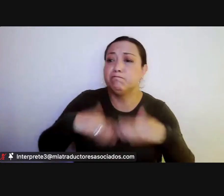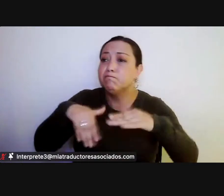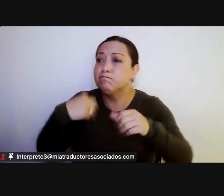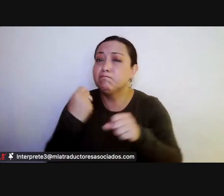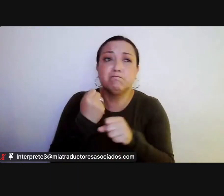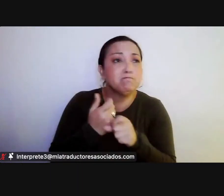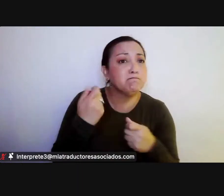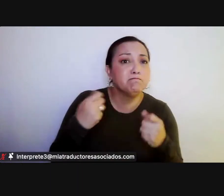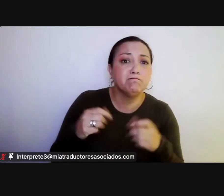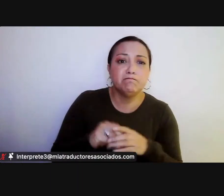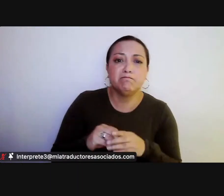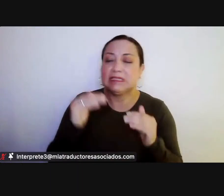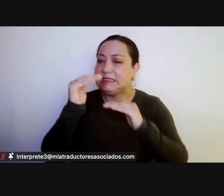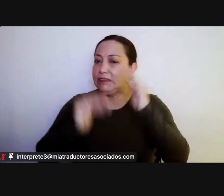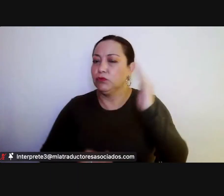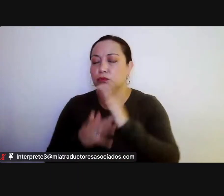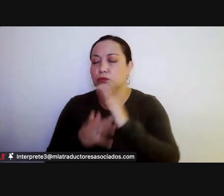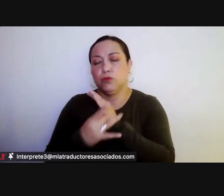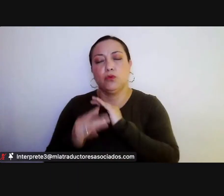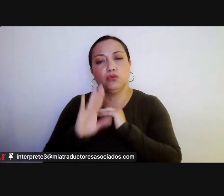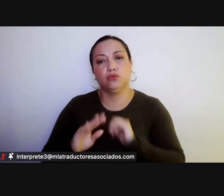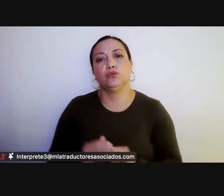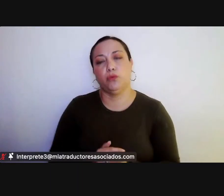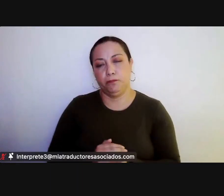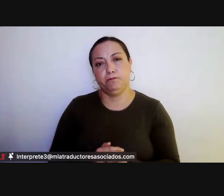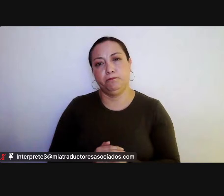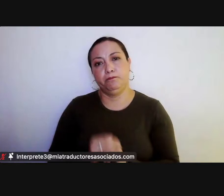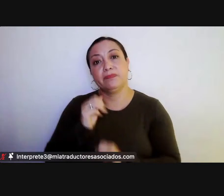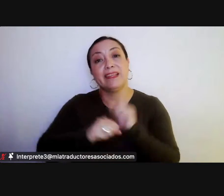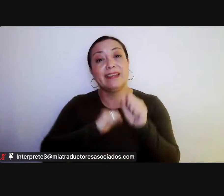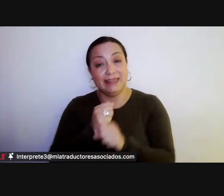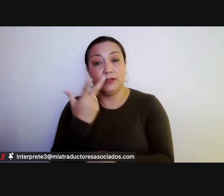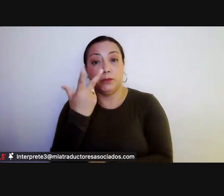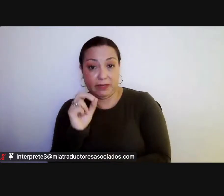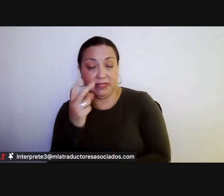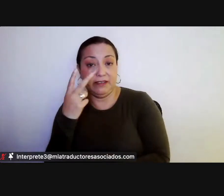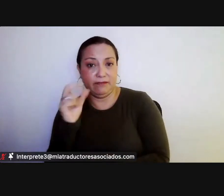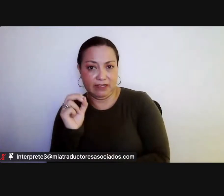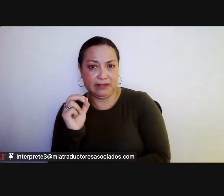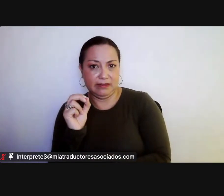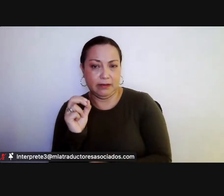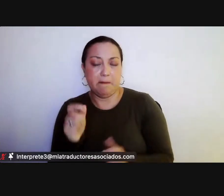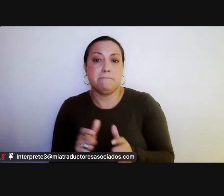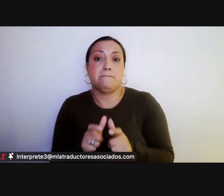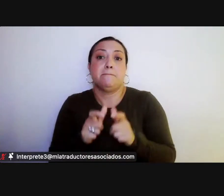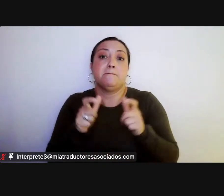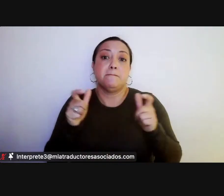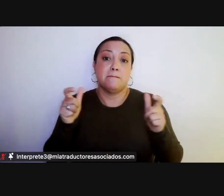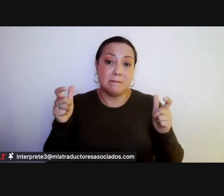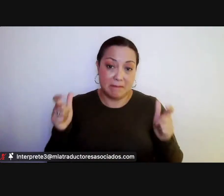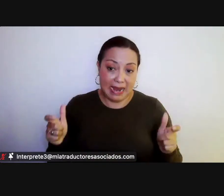inequality, and poverty. In 2020 was